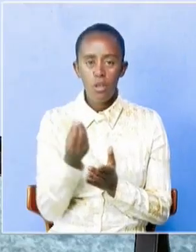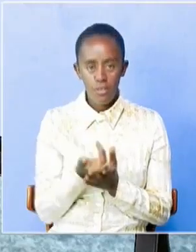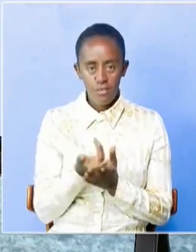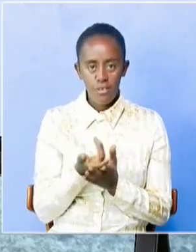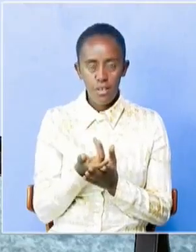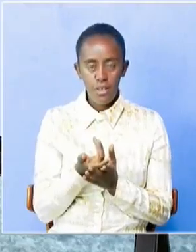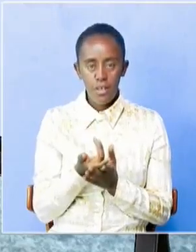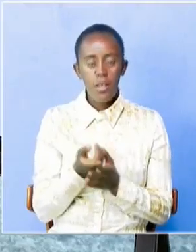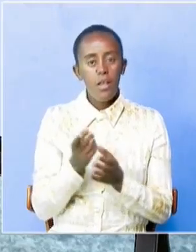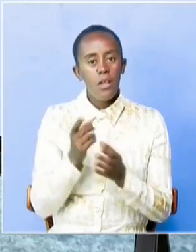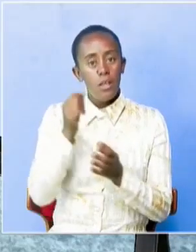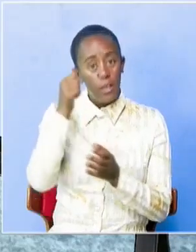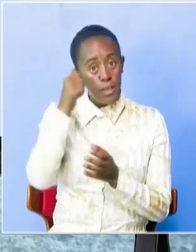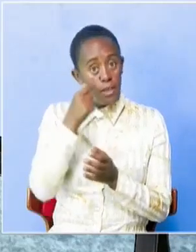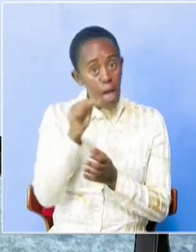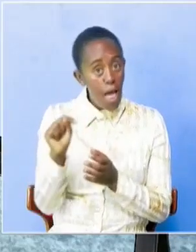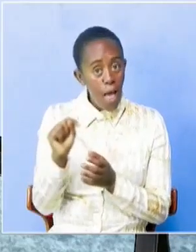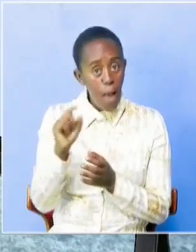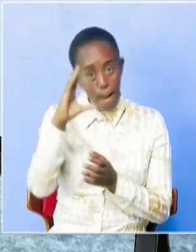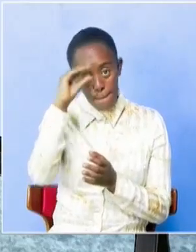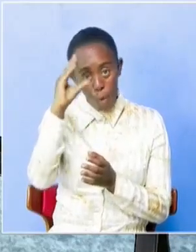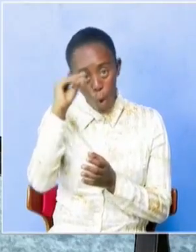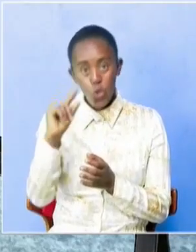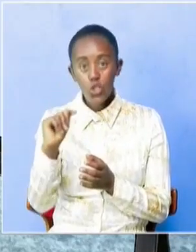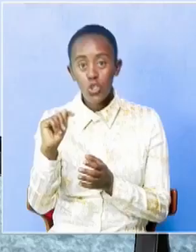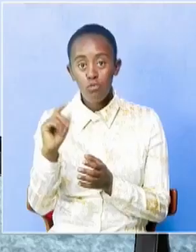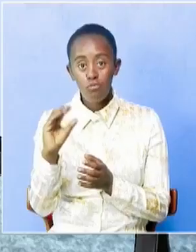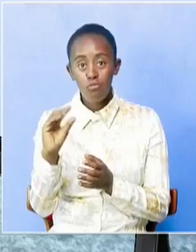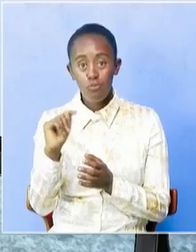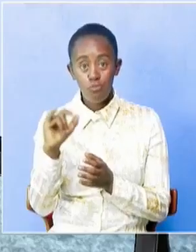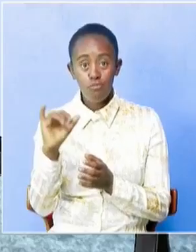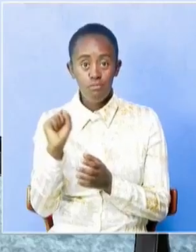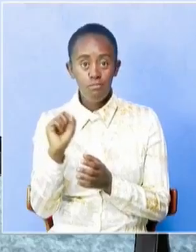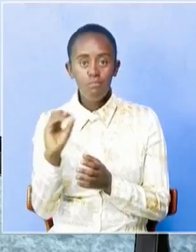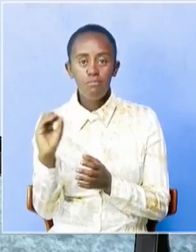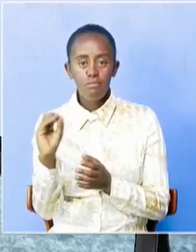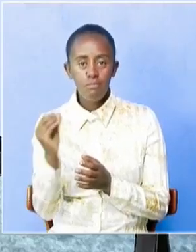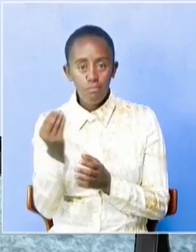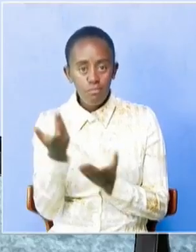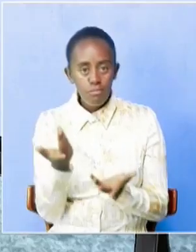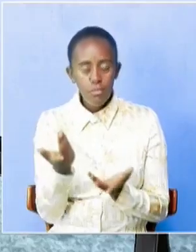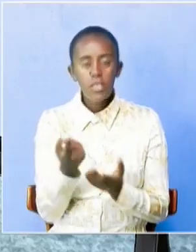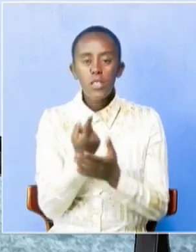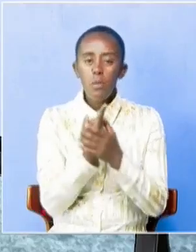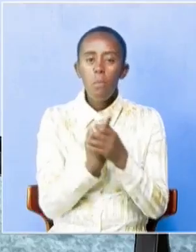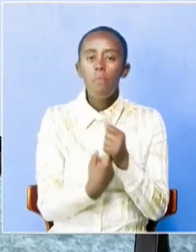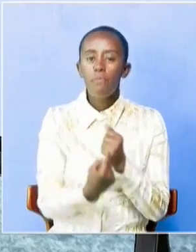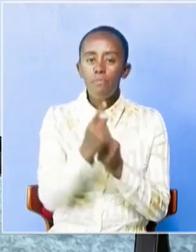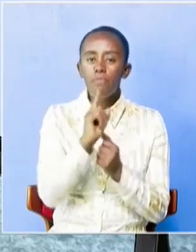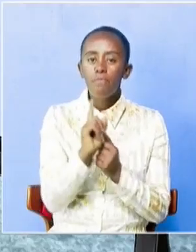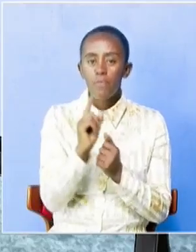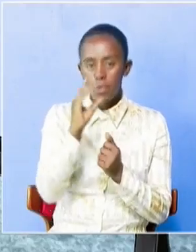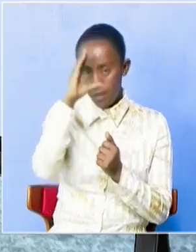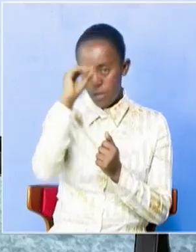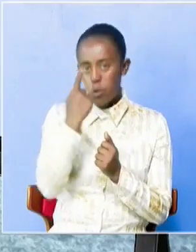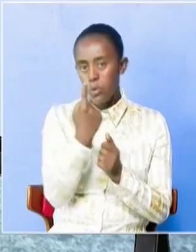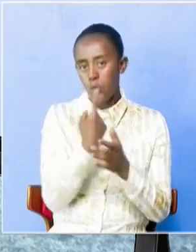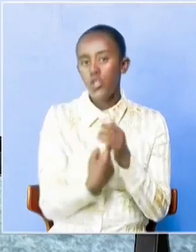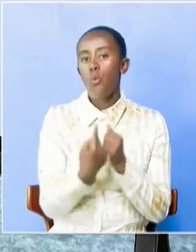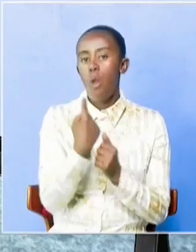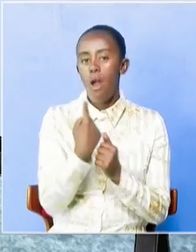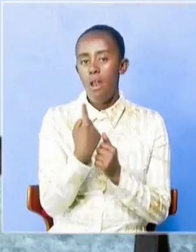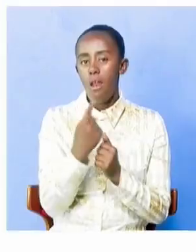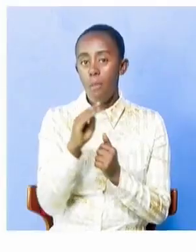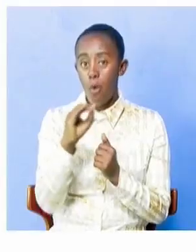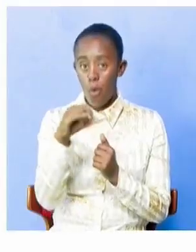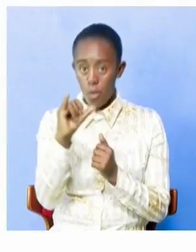Yes? So the boys here is singular, not plural, but singular. So if it's